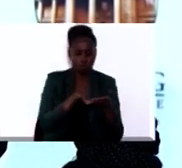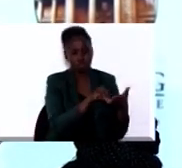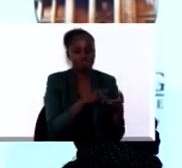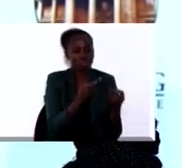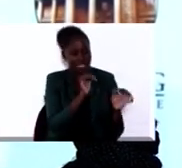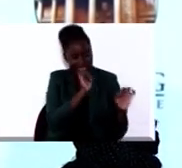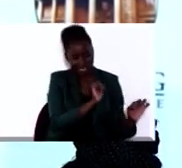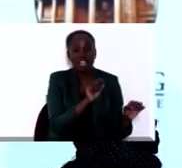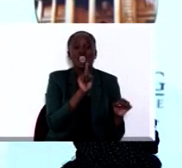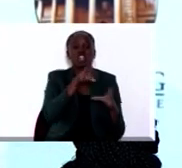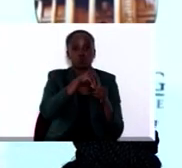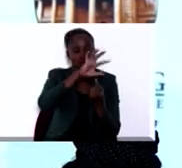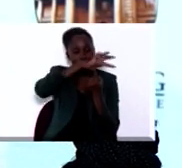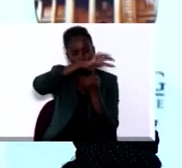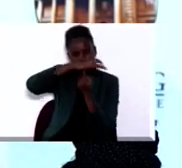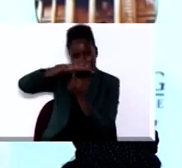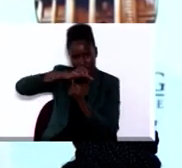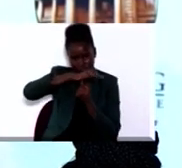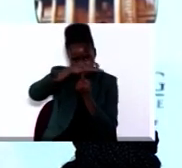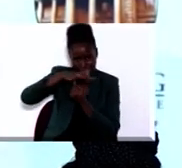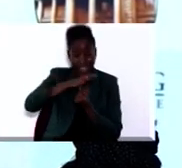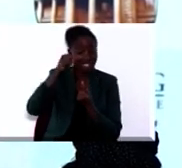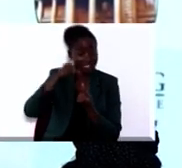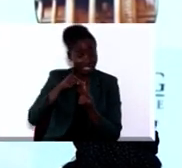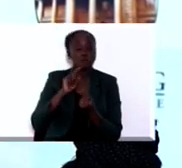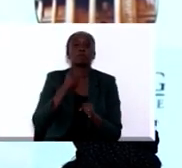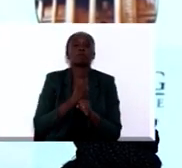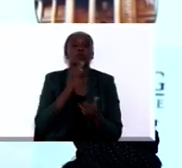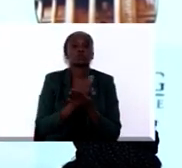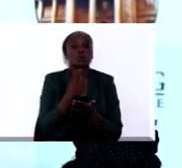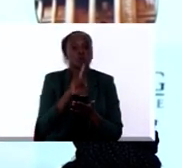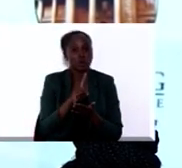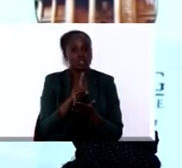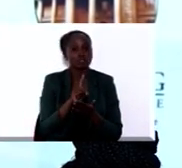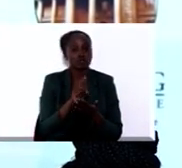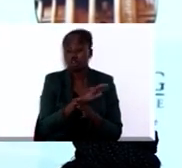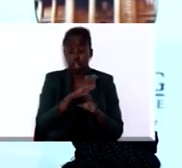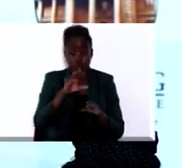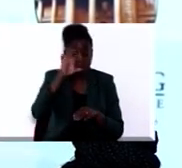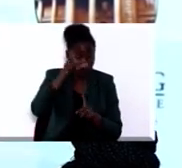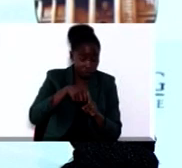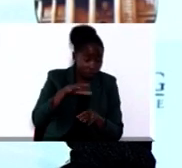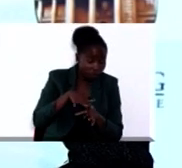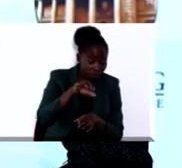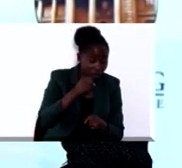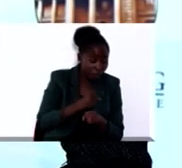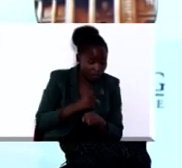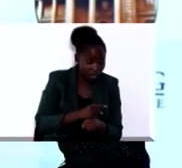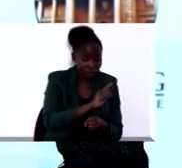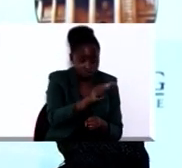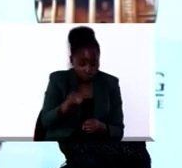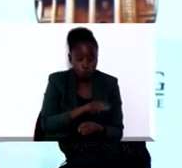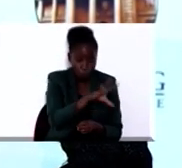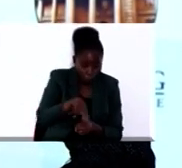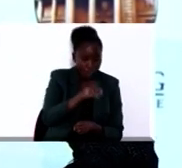including helicopters, to ensure that there is no part of Gauteng that is not policed. So I want to say